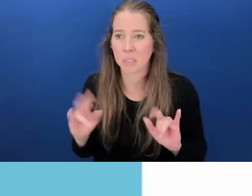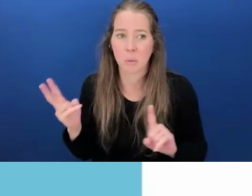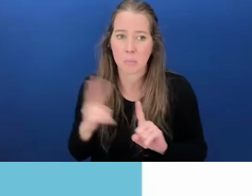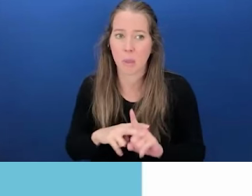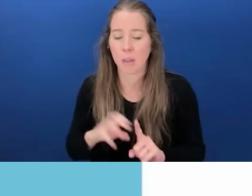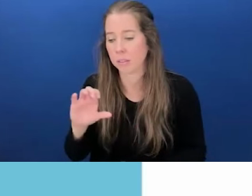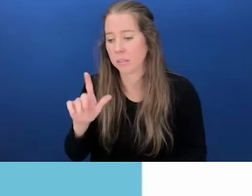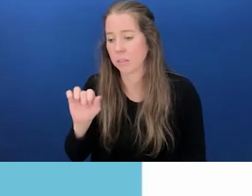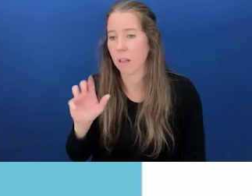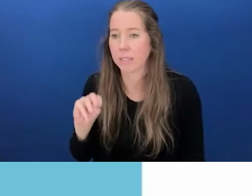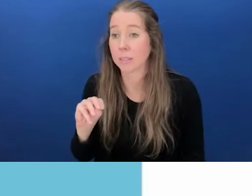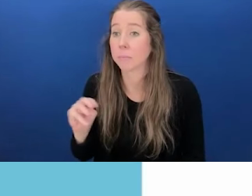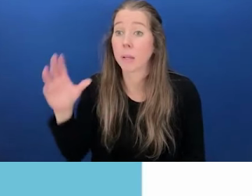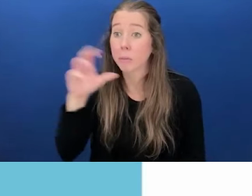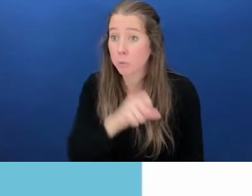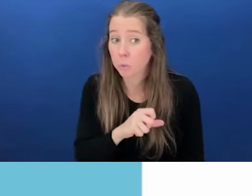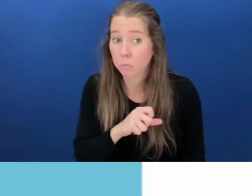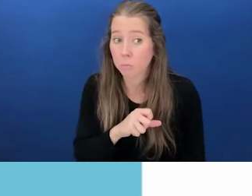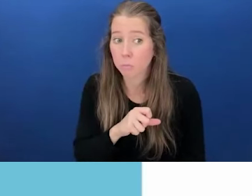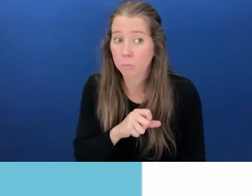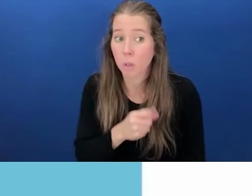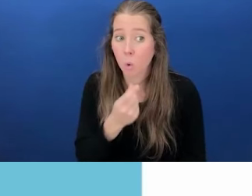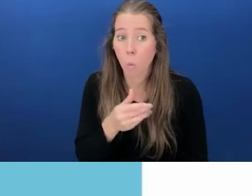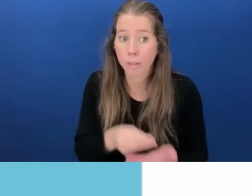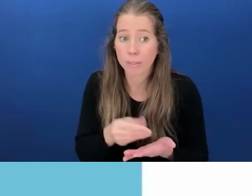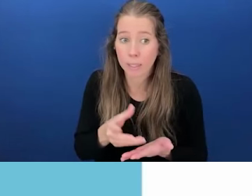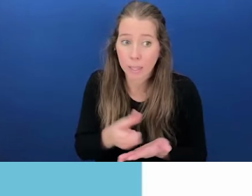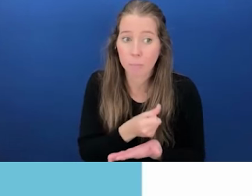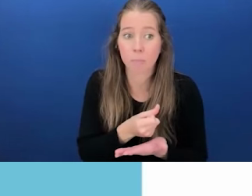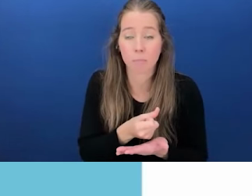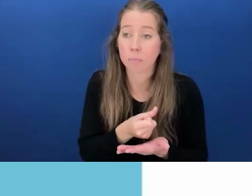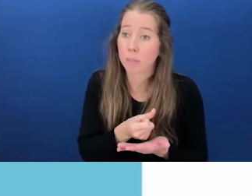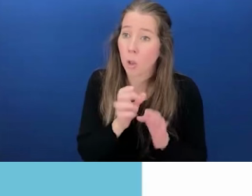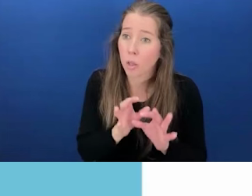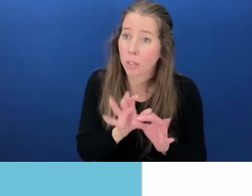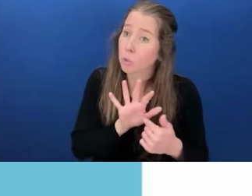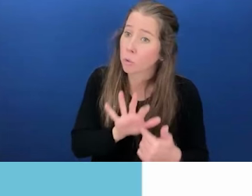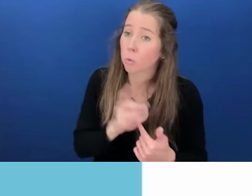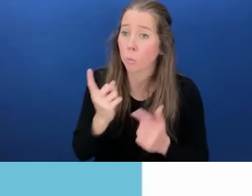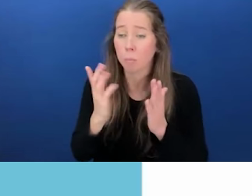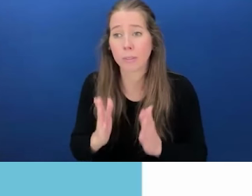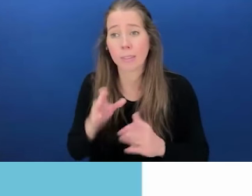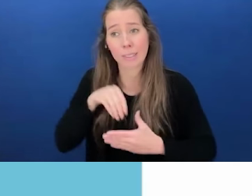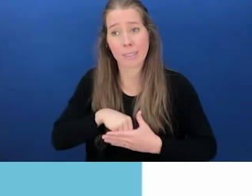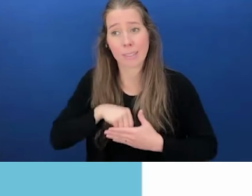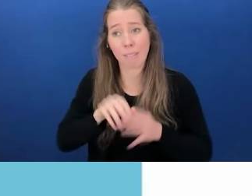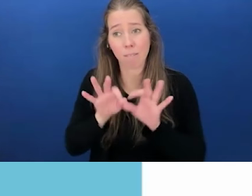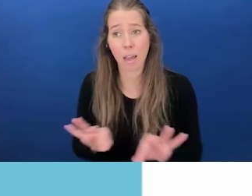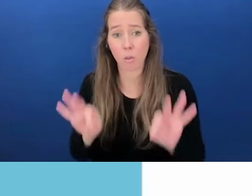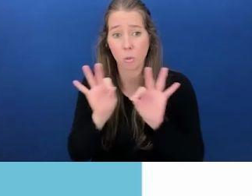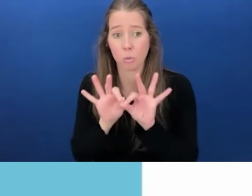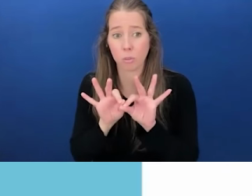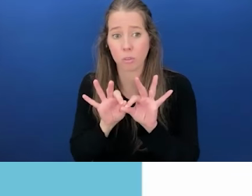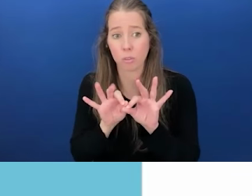Classism assumes that one's income, among other things, correlates to one's intrinsic value, okay, as a human